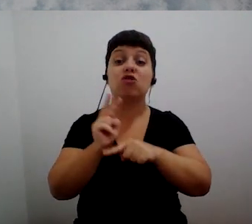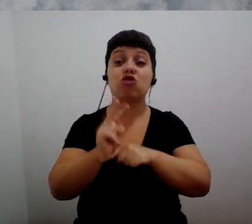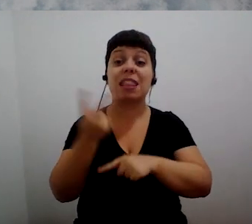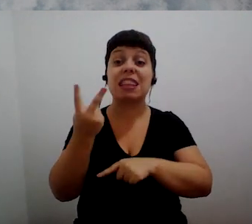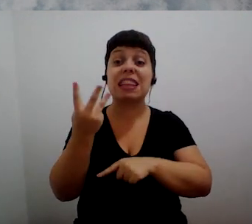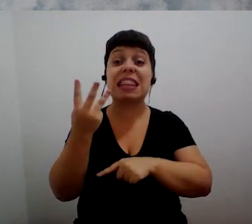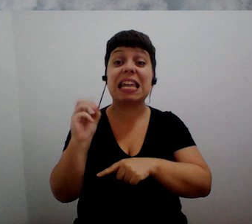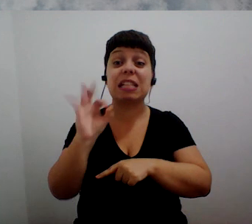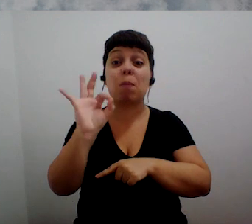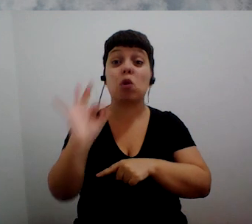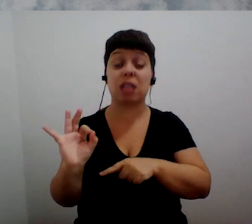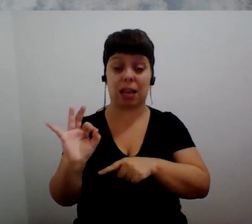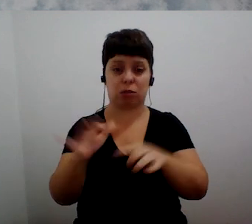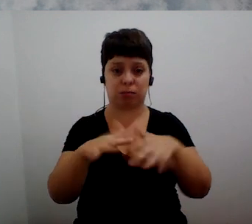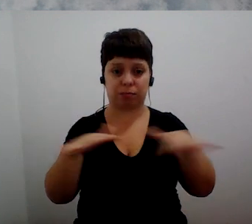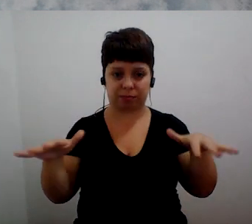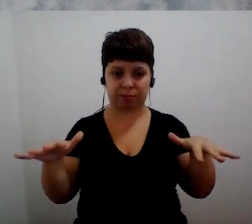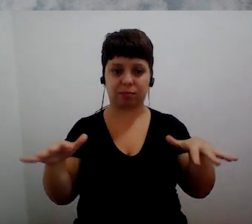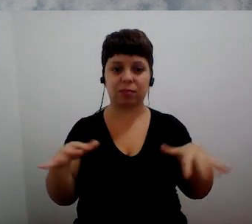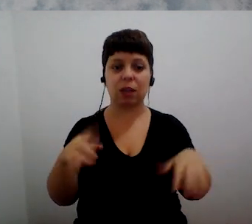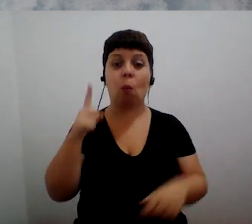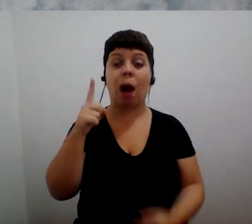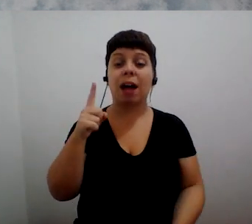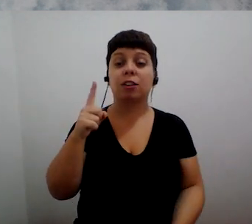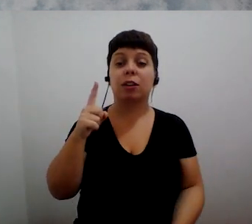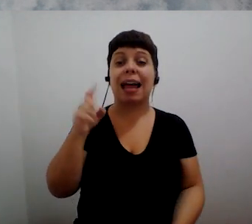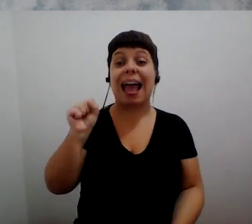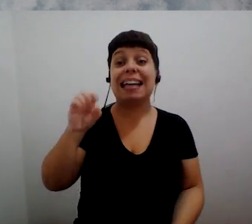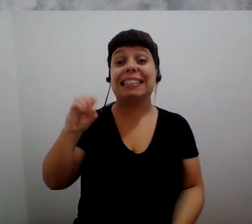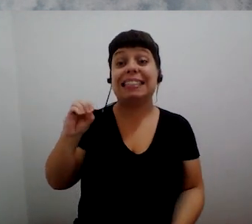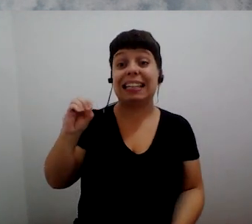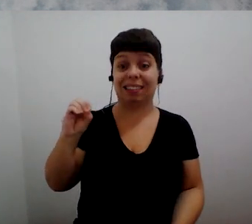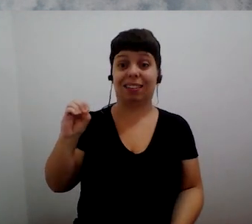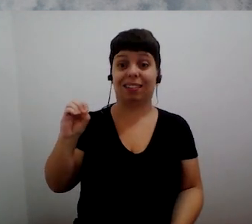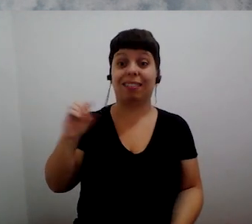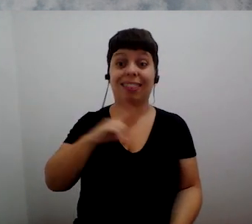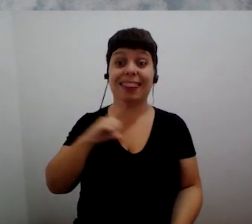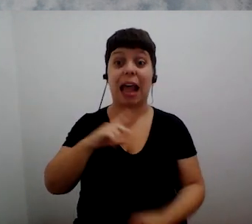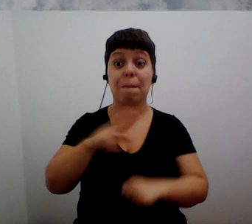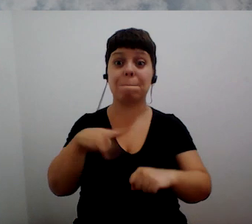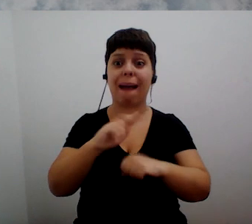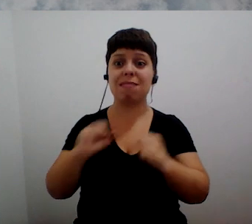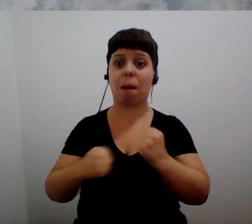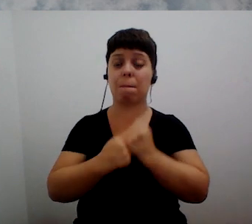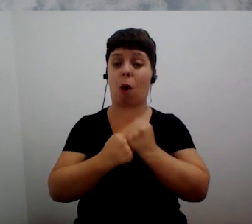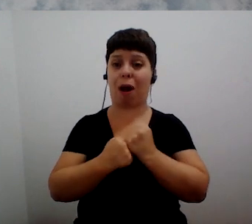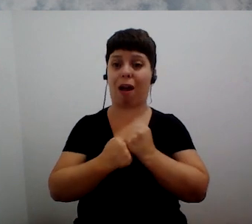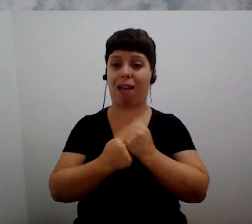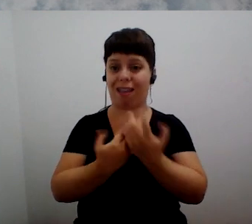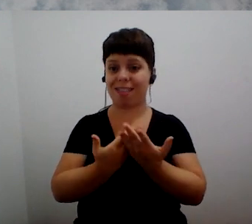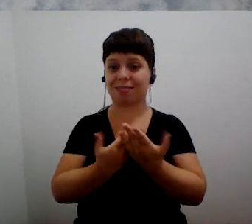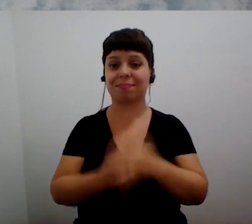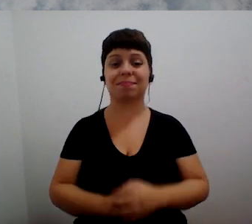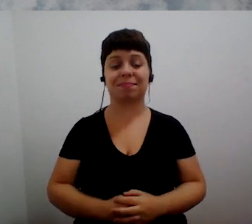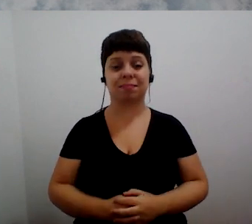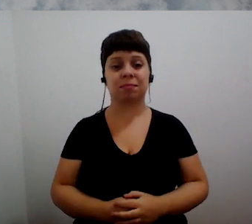118 states supporting that objective. And we also have, for example, in the